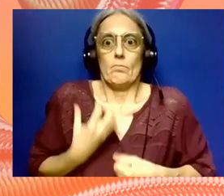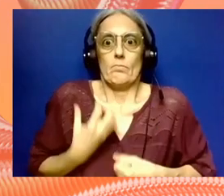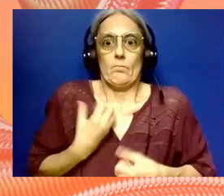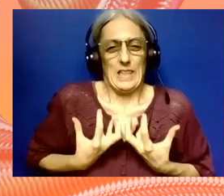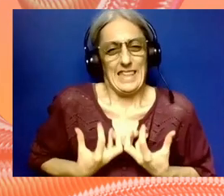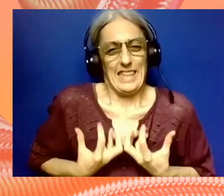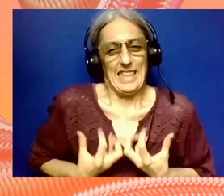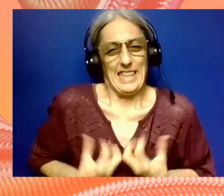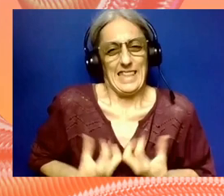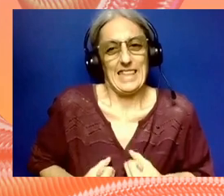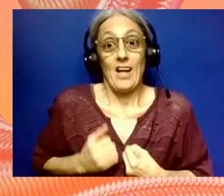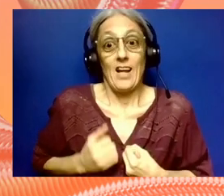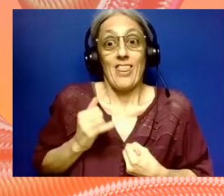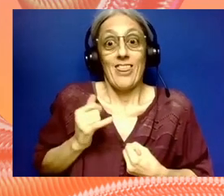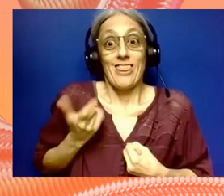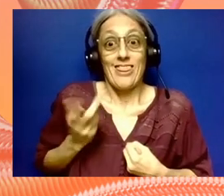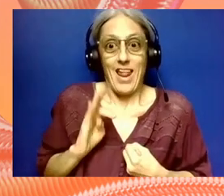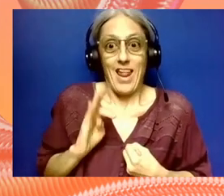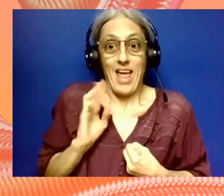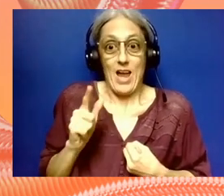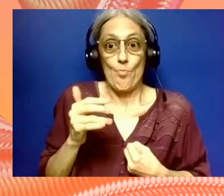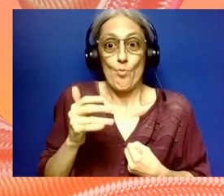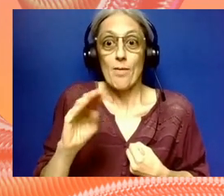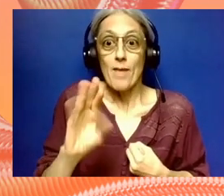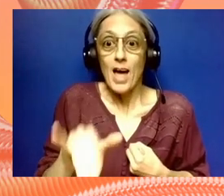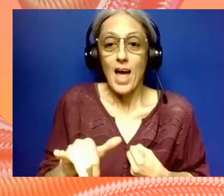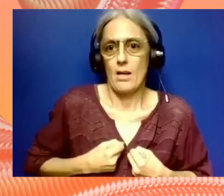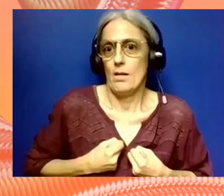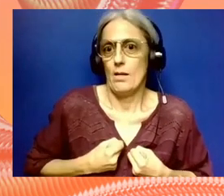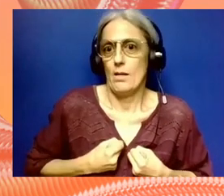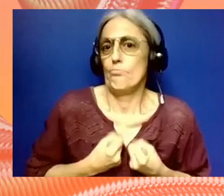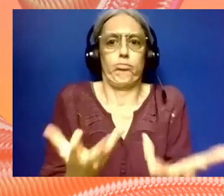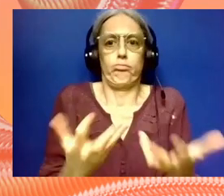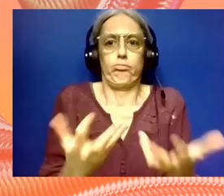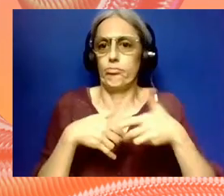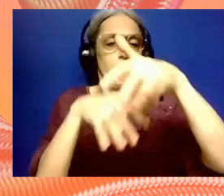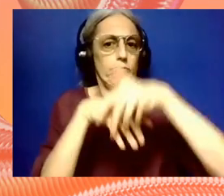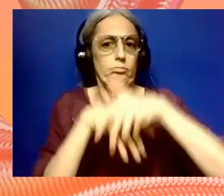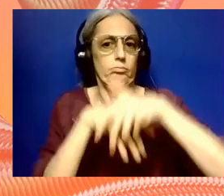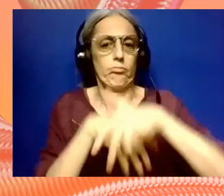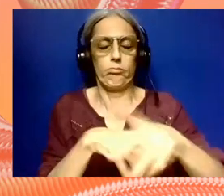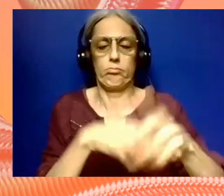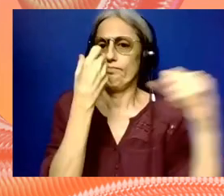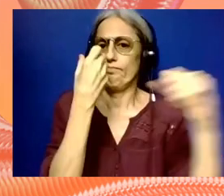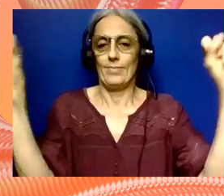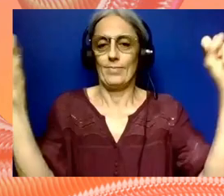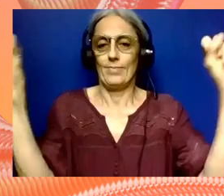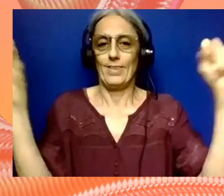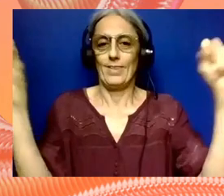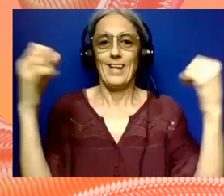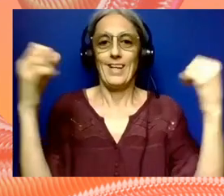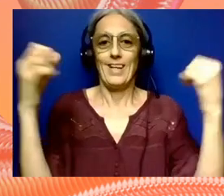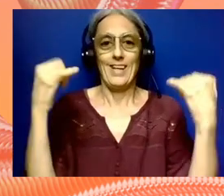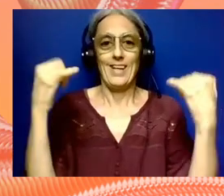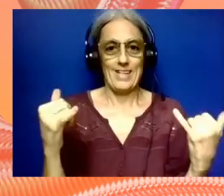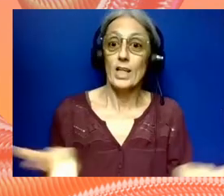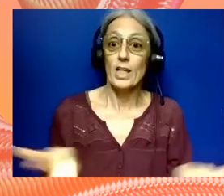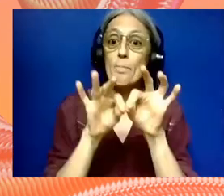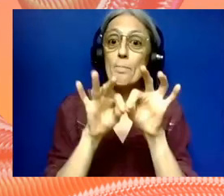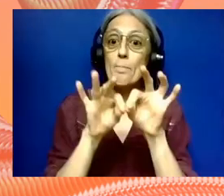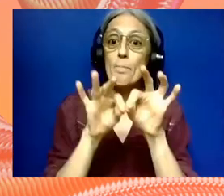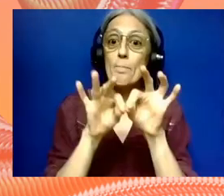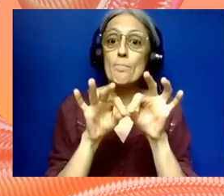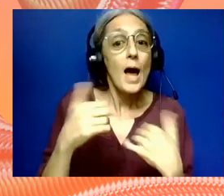And now we're back to this really, really important and defining friction. Okay. So I think how